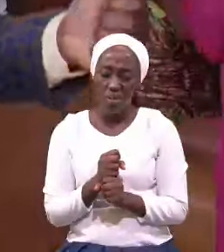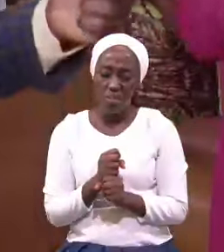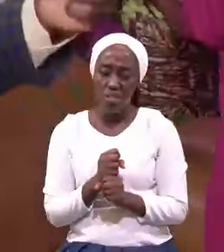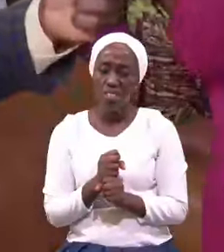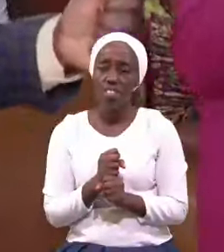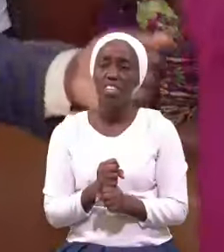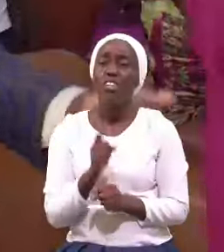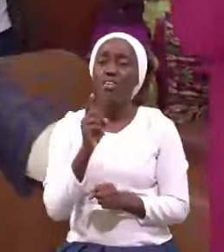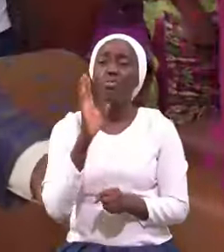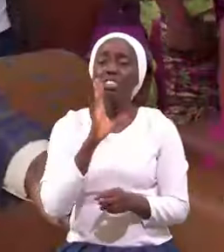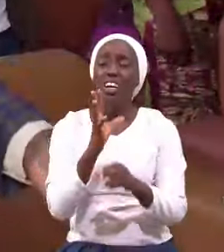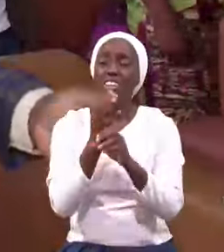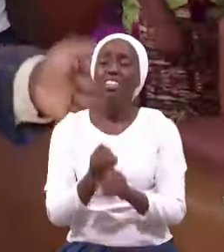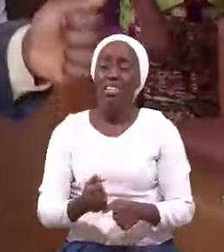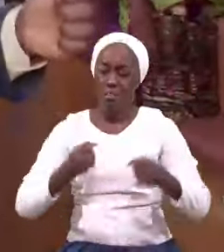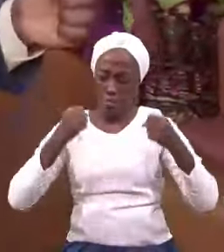You shall receive power.